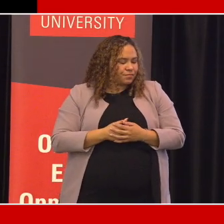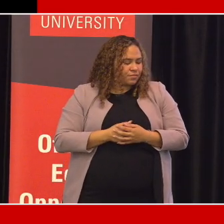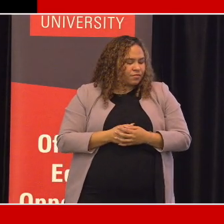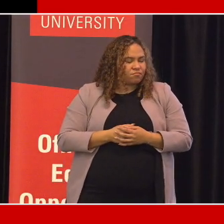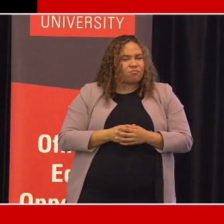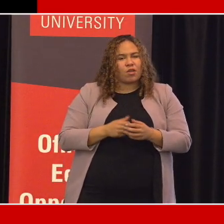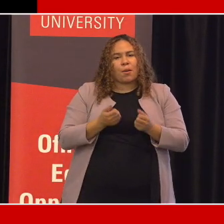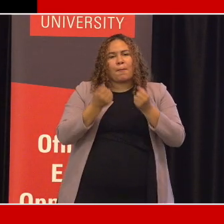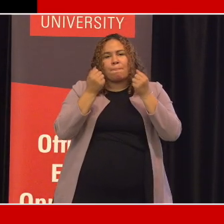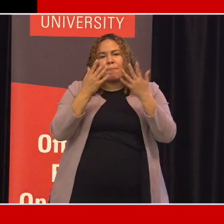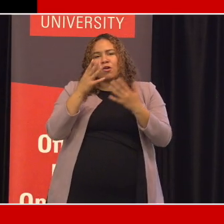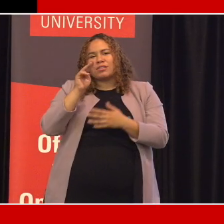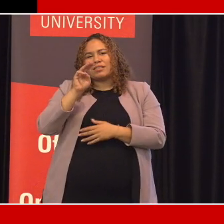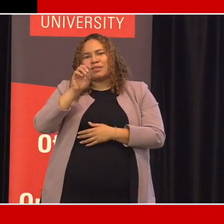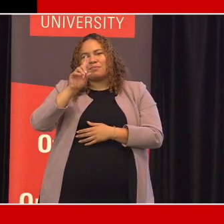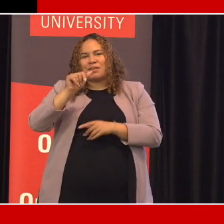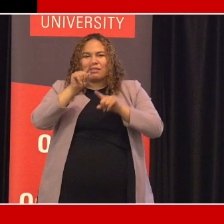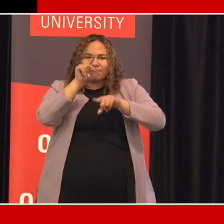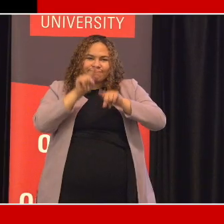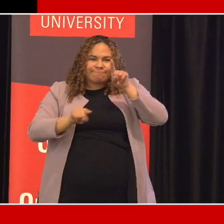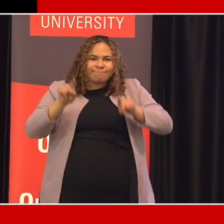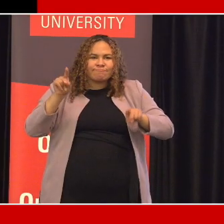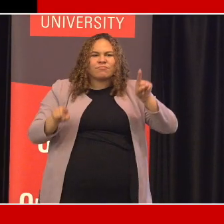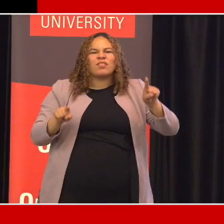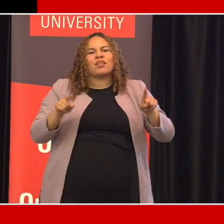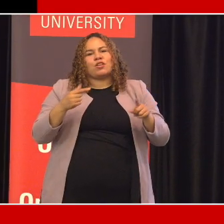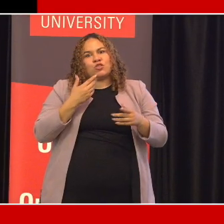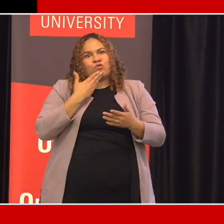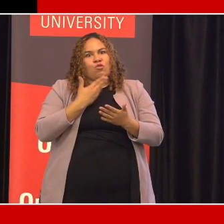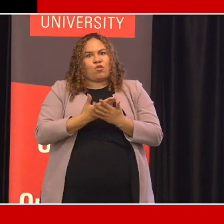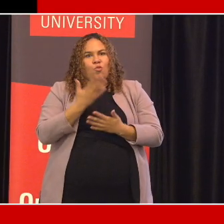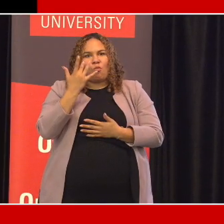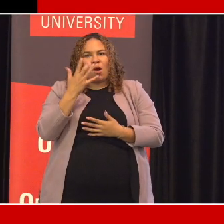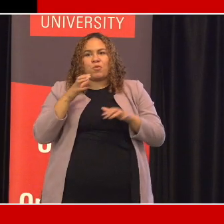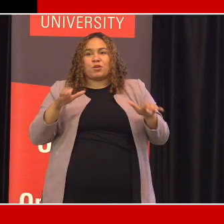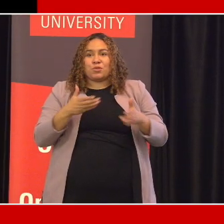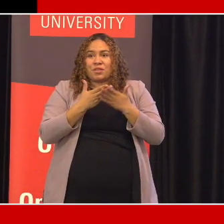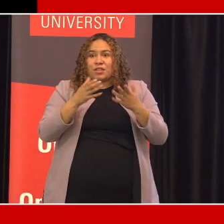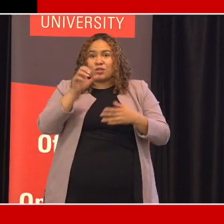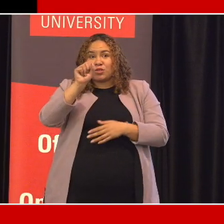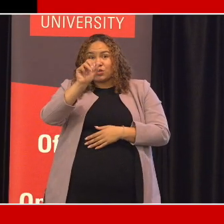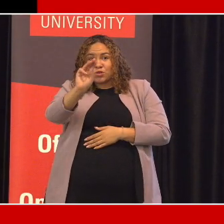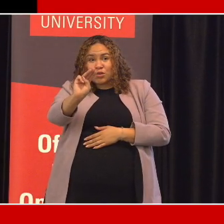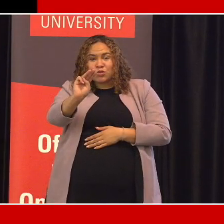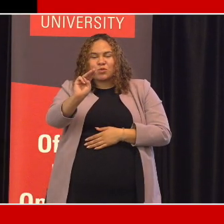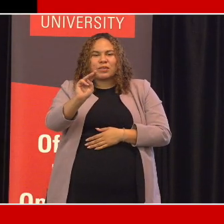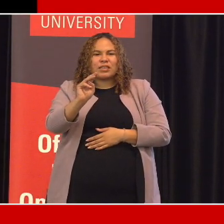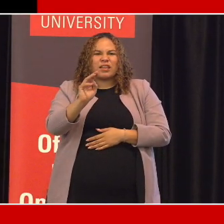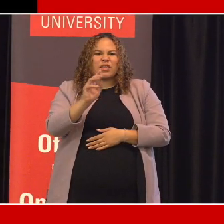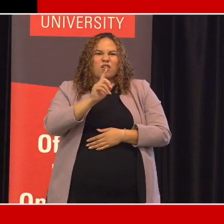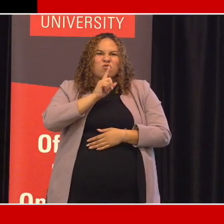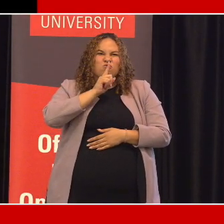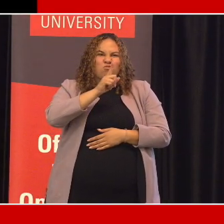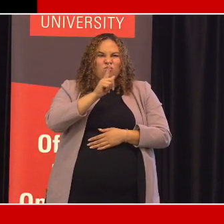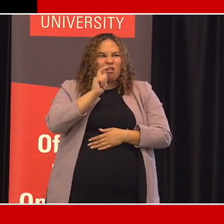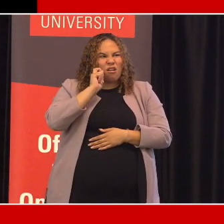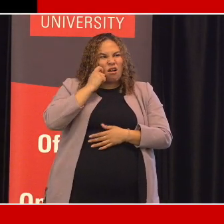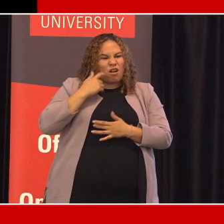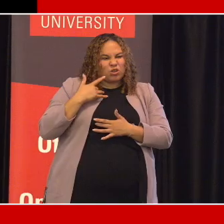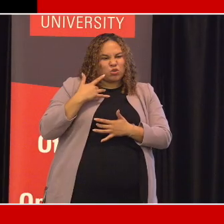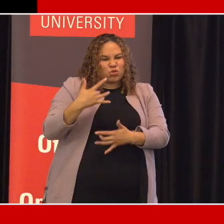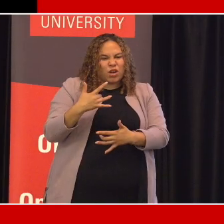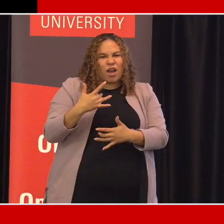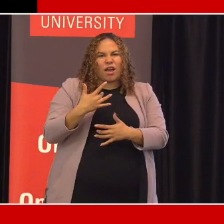Multimedia. This one's a good one because we all do a lot of stuff on social media, and there is a really cool trend